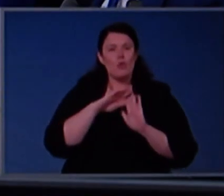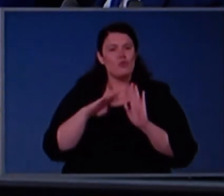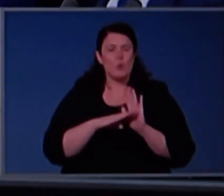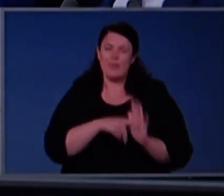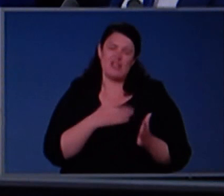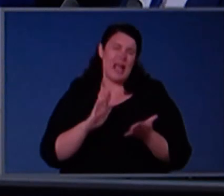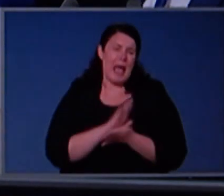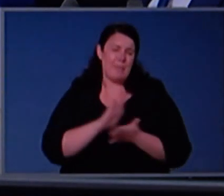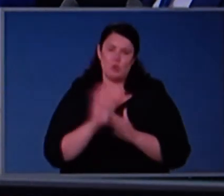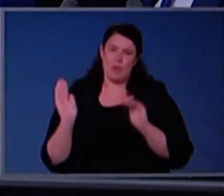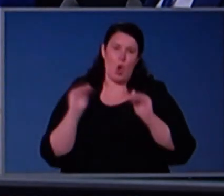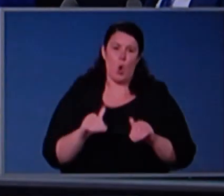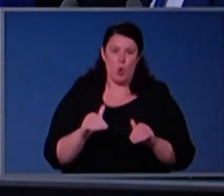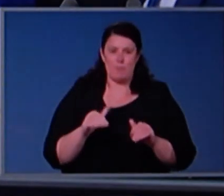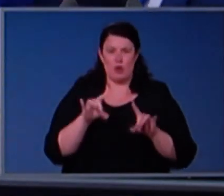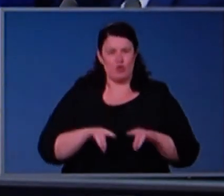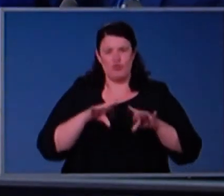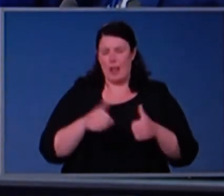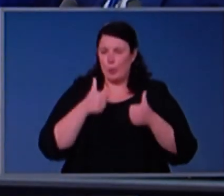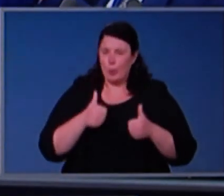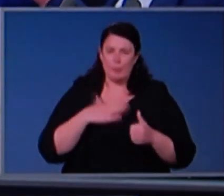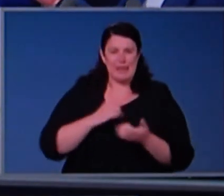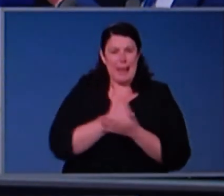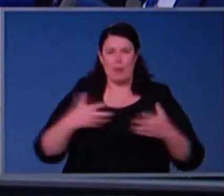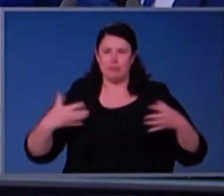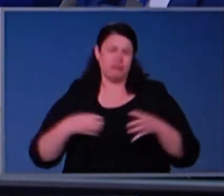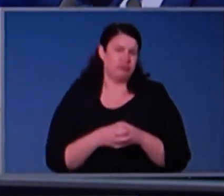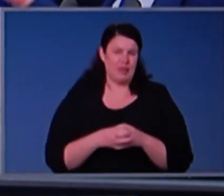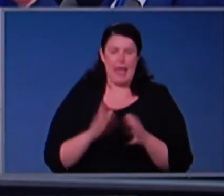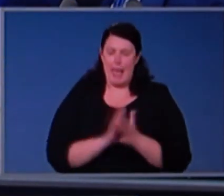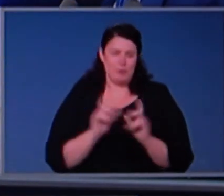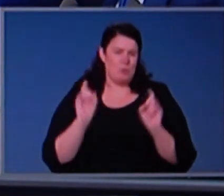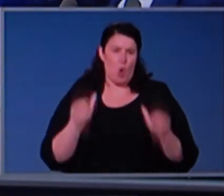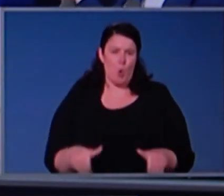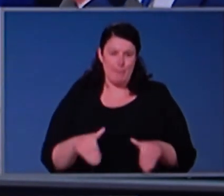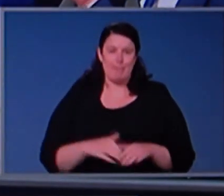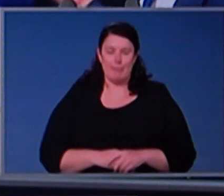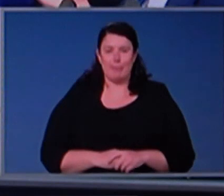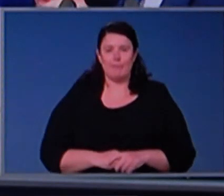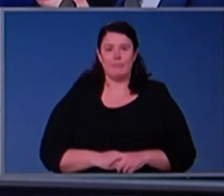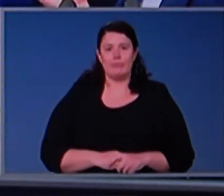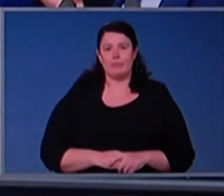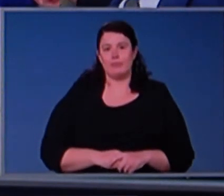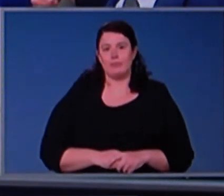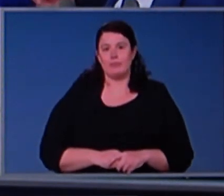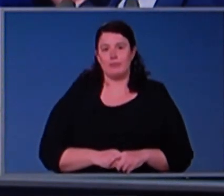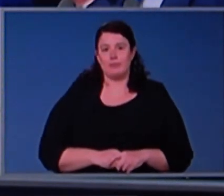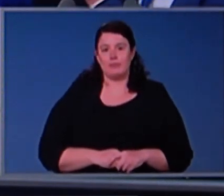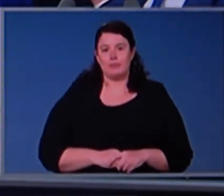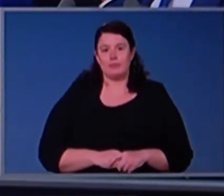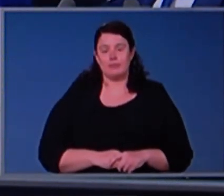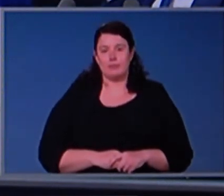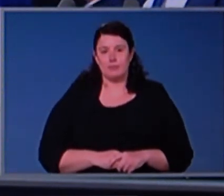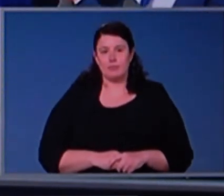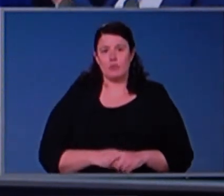in the safest place in the world to be. But so what we've done is now change this modelling